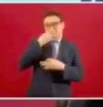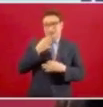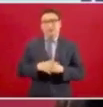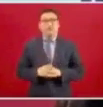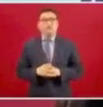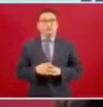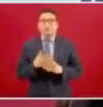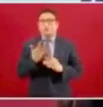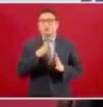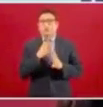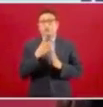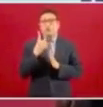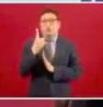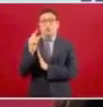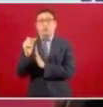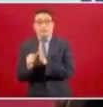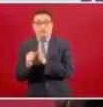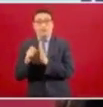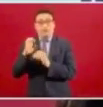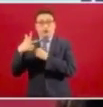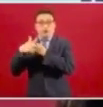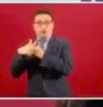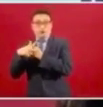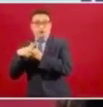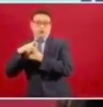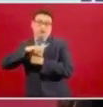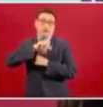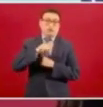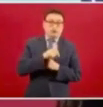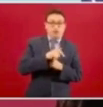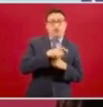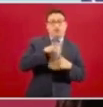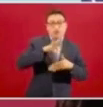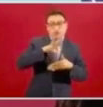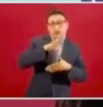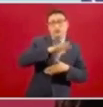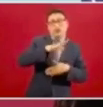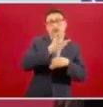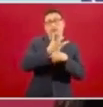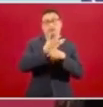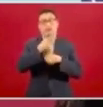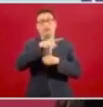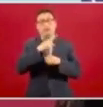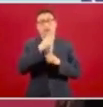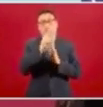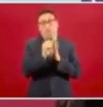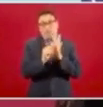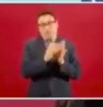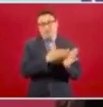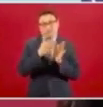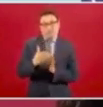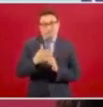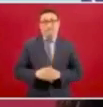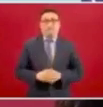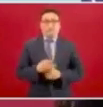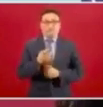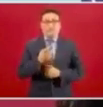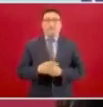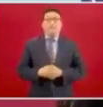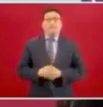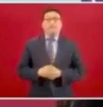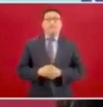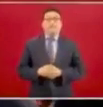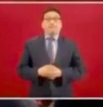And the Americas is showing a slow increase, which is to be expected because these